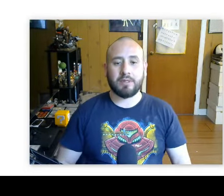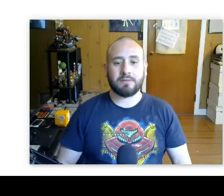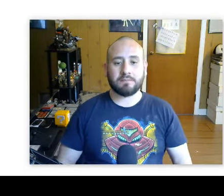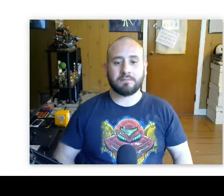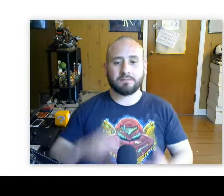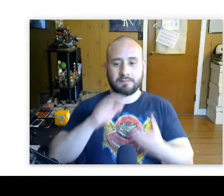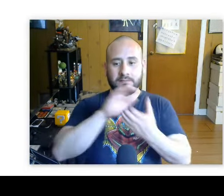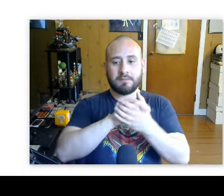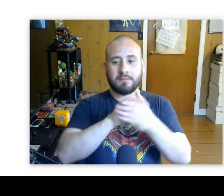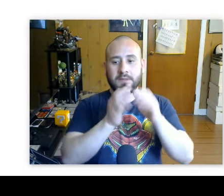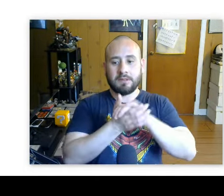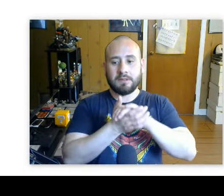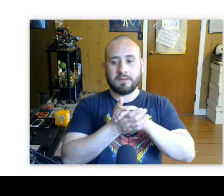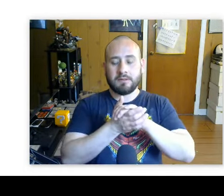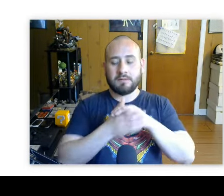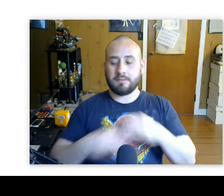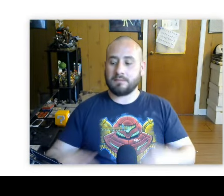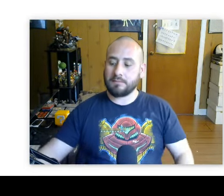hamburger,